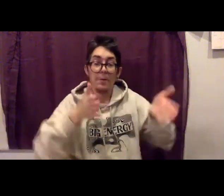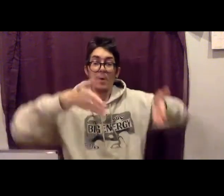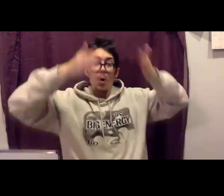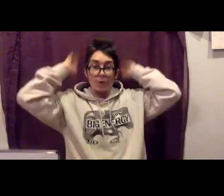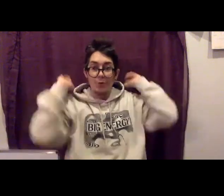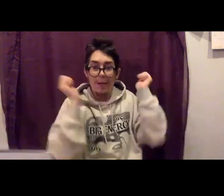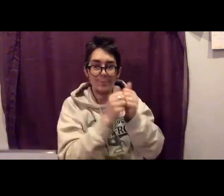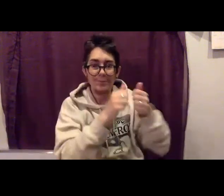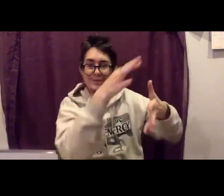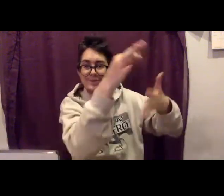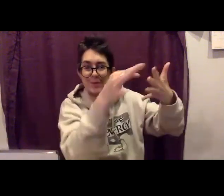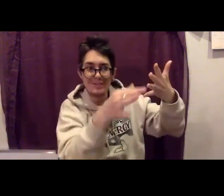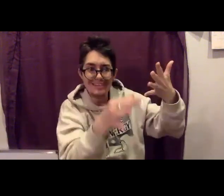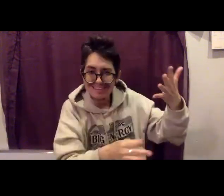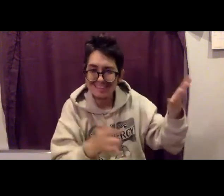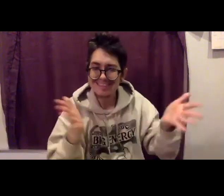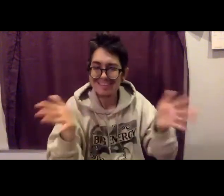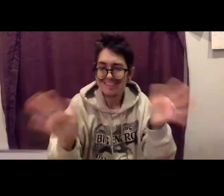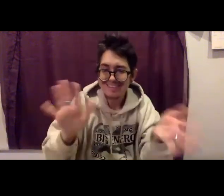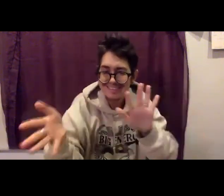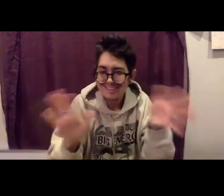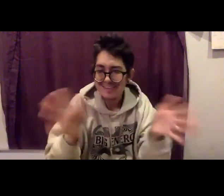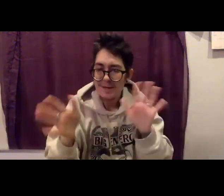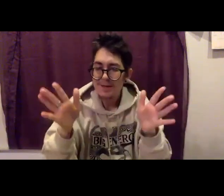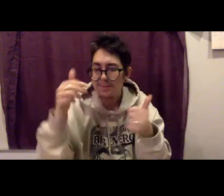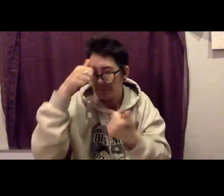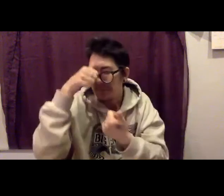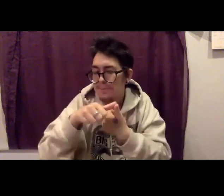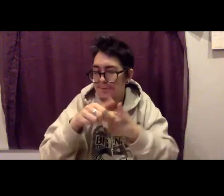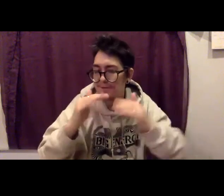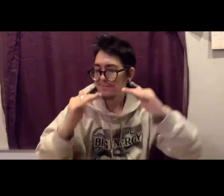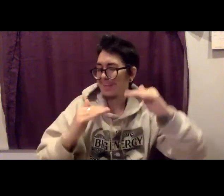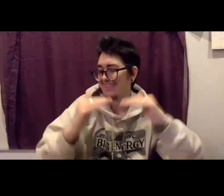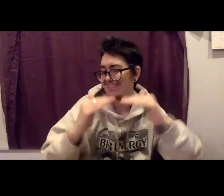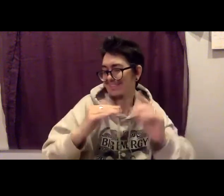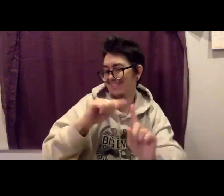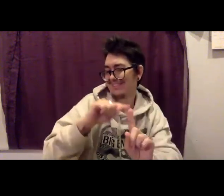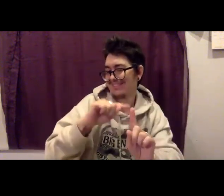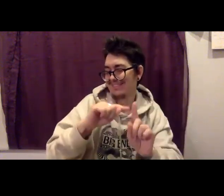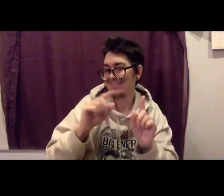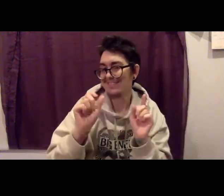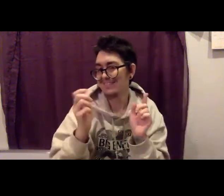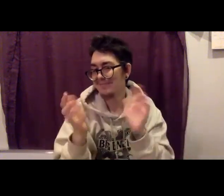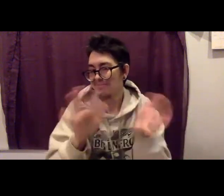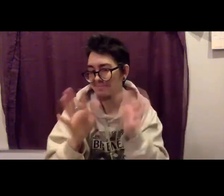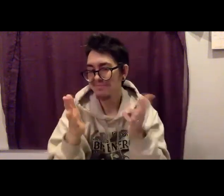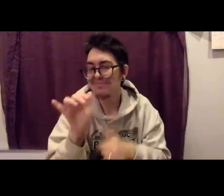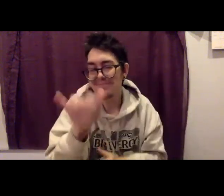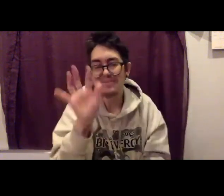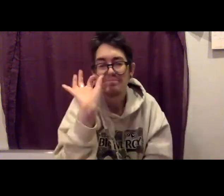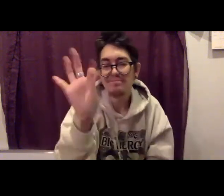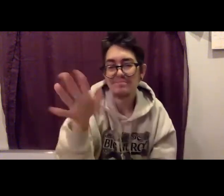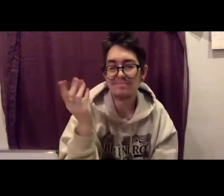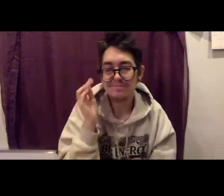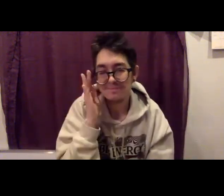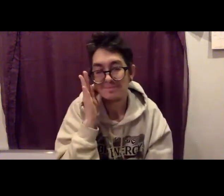And if you're too general, on the other hand, it can be overwhelming. There's too many options. So yeah, I think just balance is important. Balance is